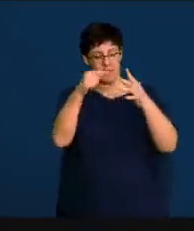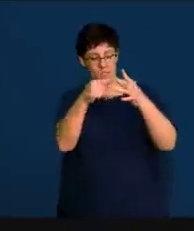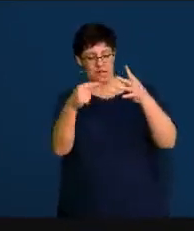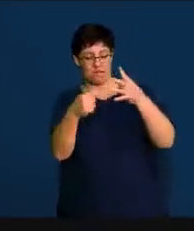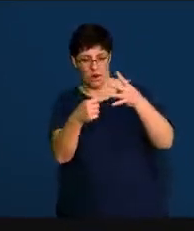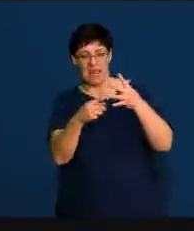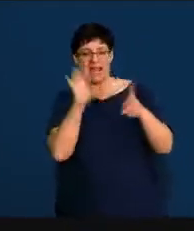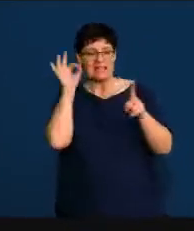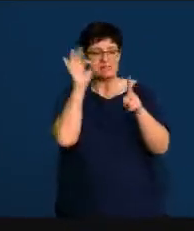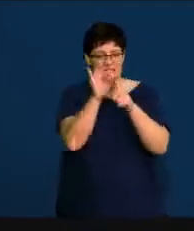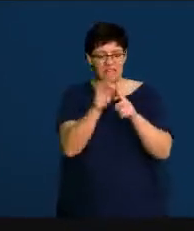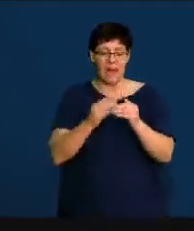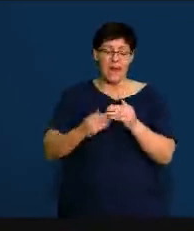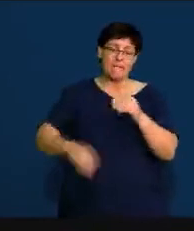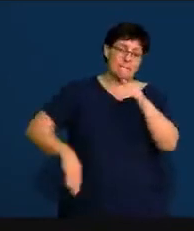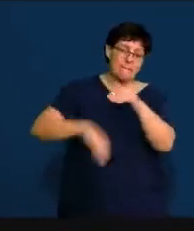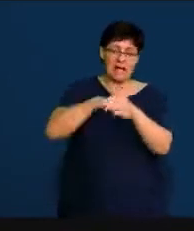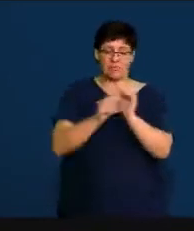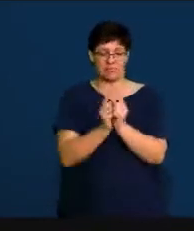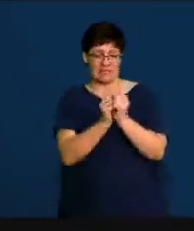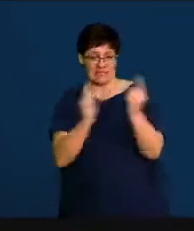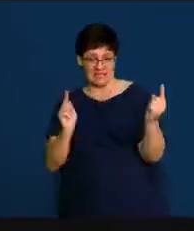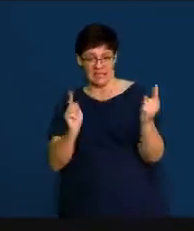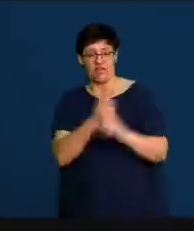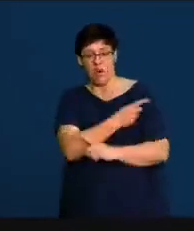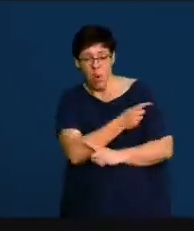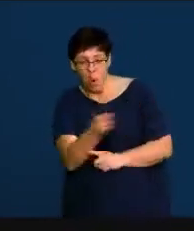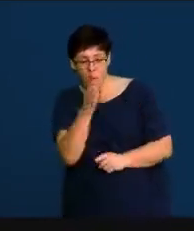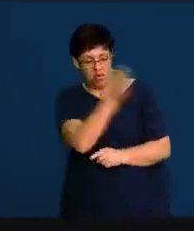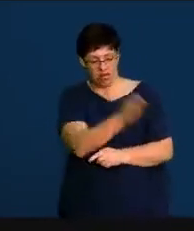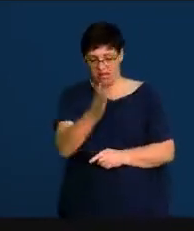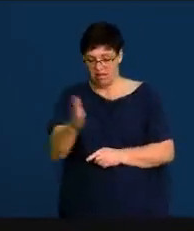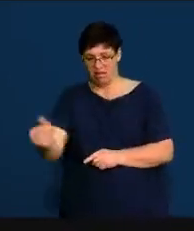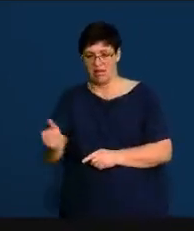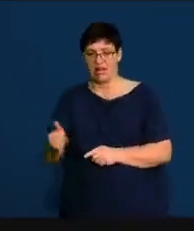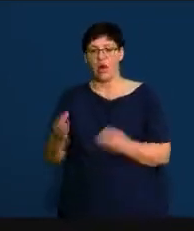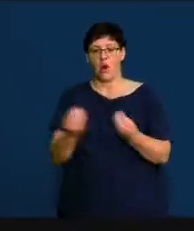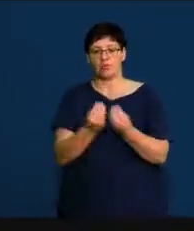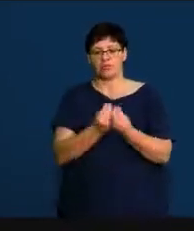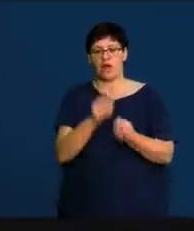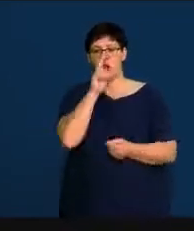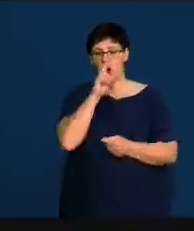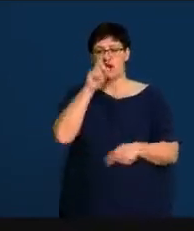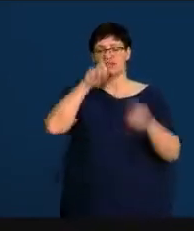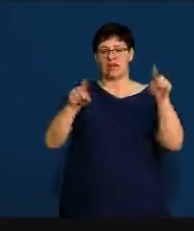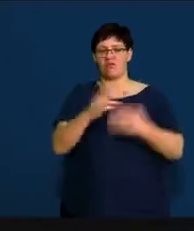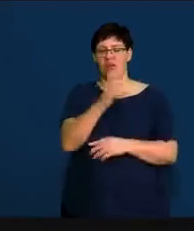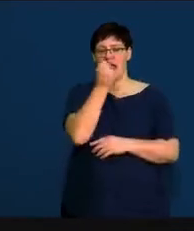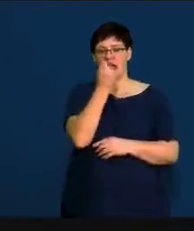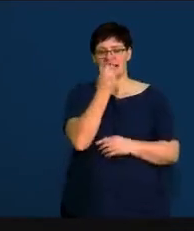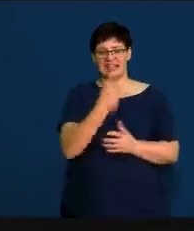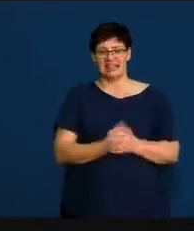a specified maximum distance from all nodes along segments of an object. Let's look at this diagram and understand